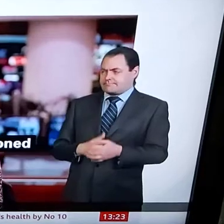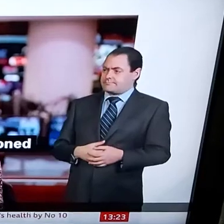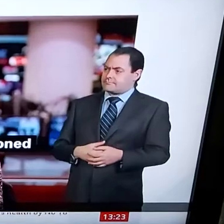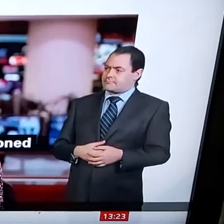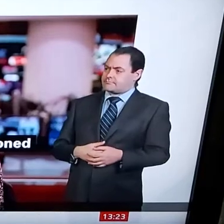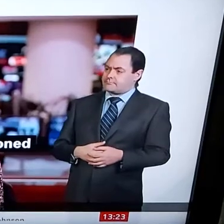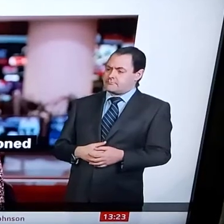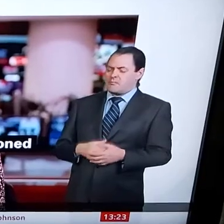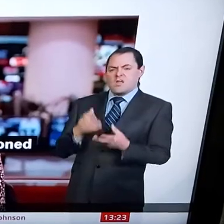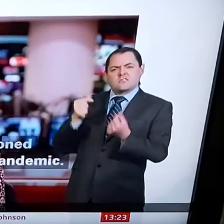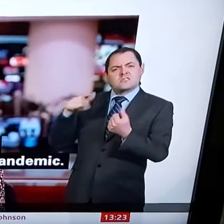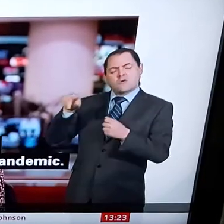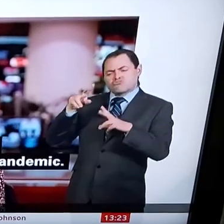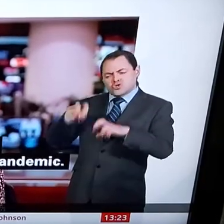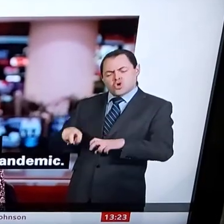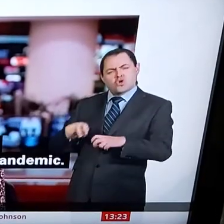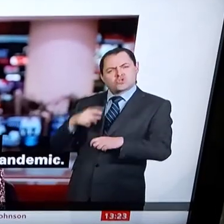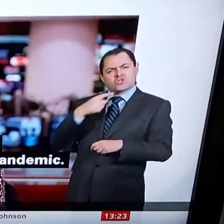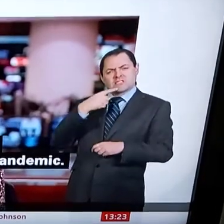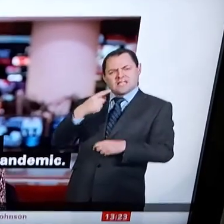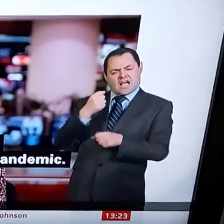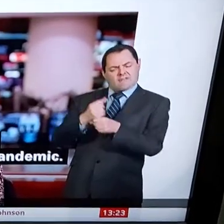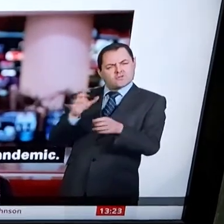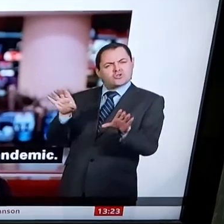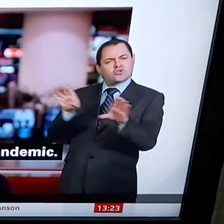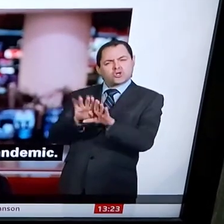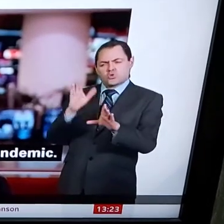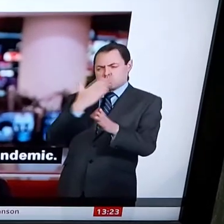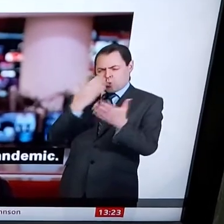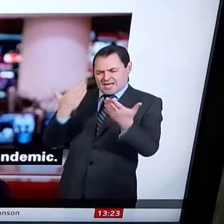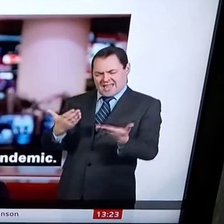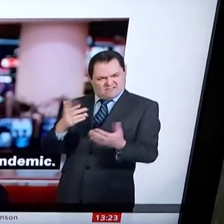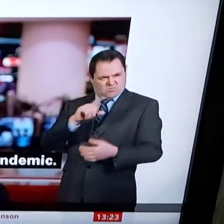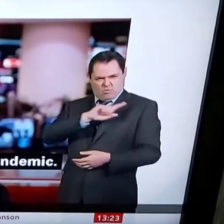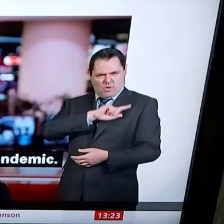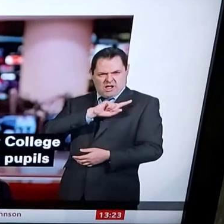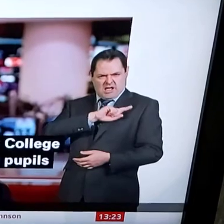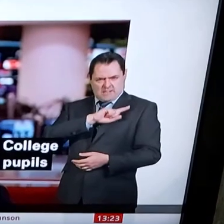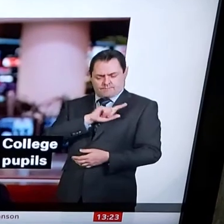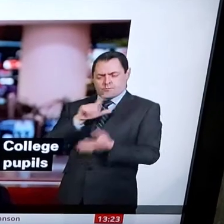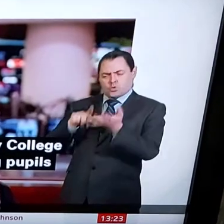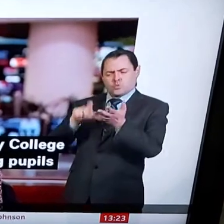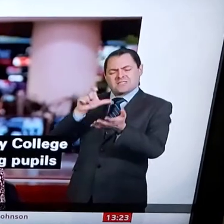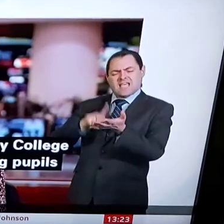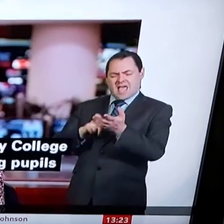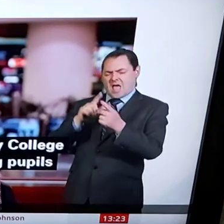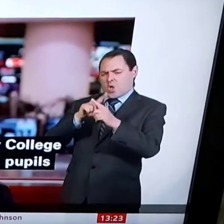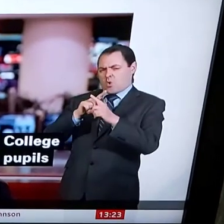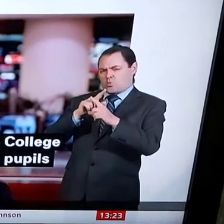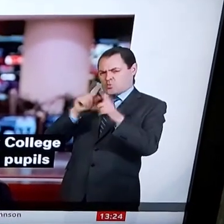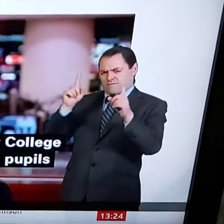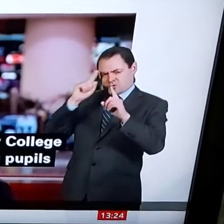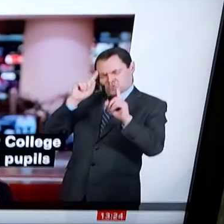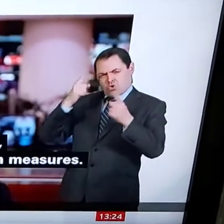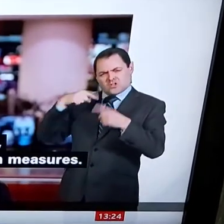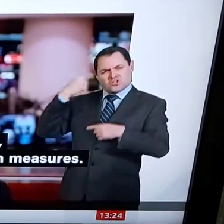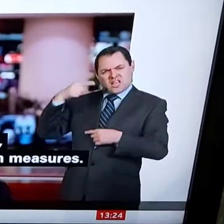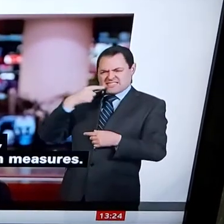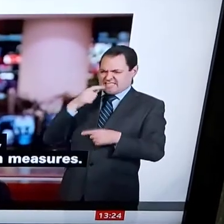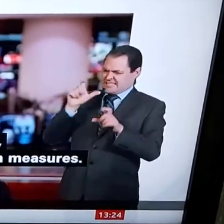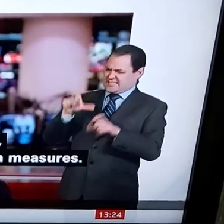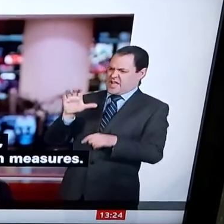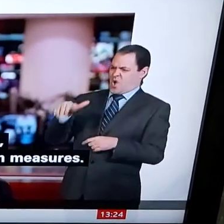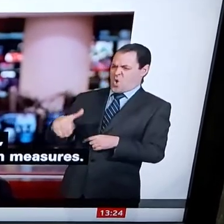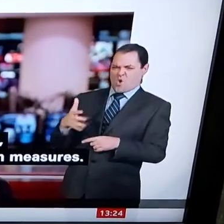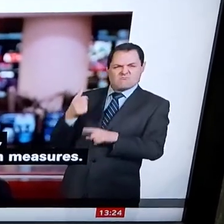policy of closing schools during the coronavirus pandemic. The team from University College London said that keeping pupils at home had little impact,